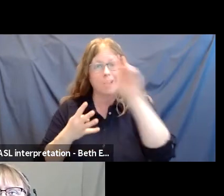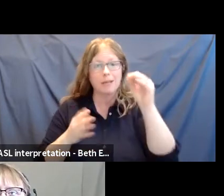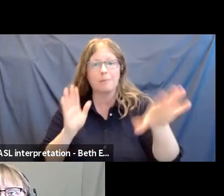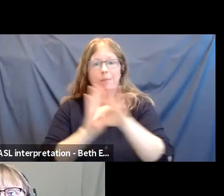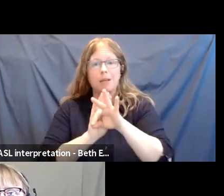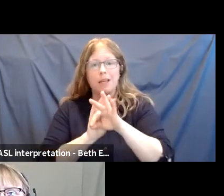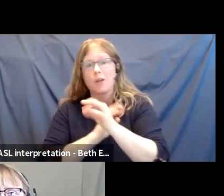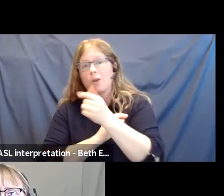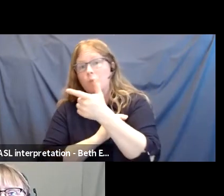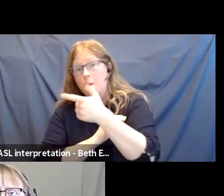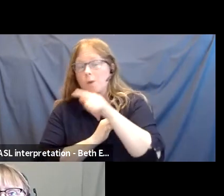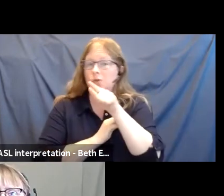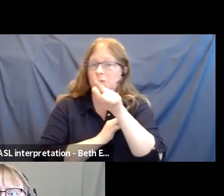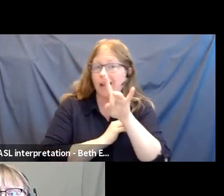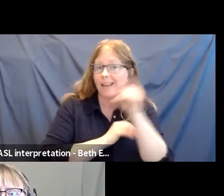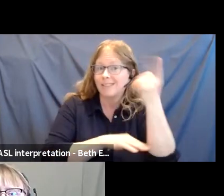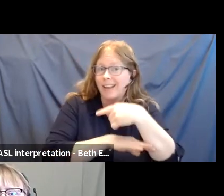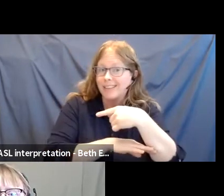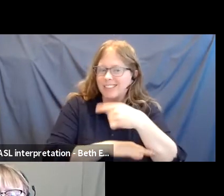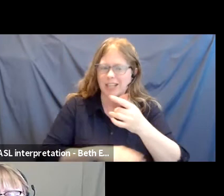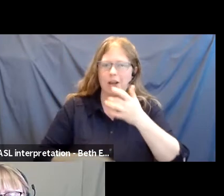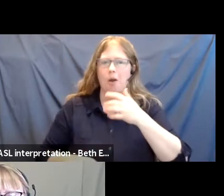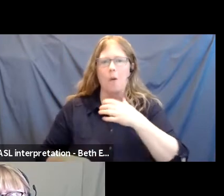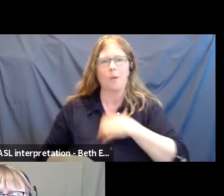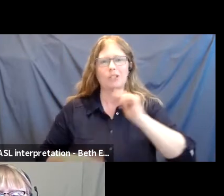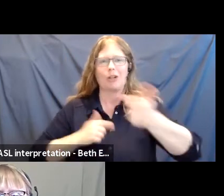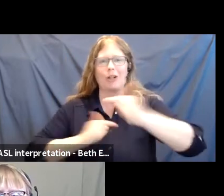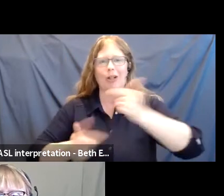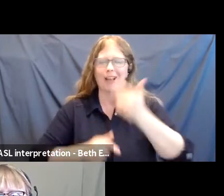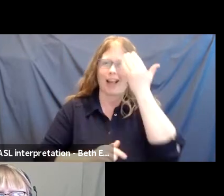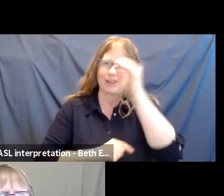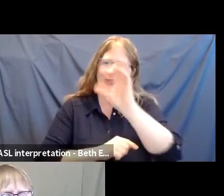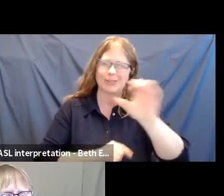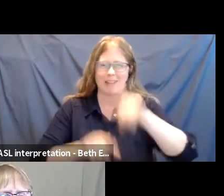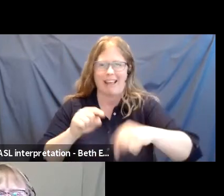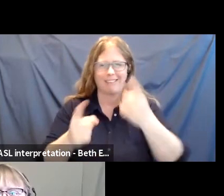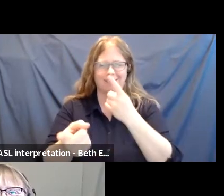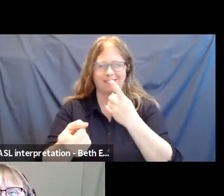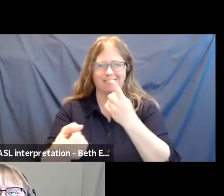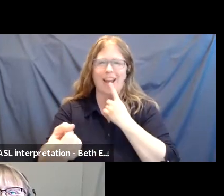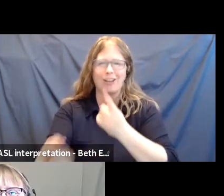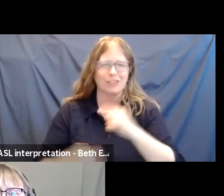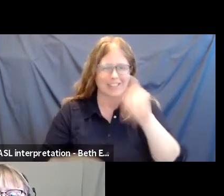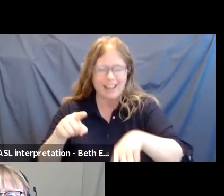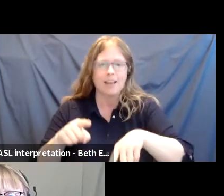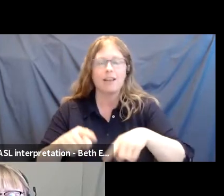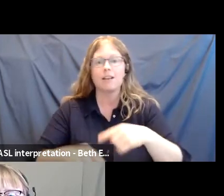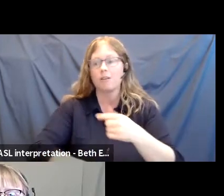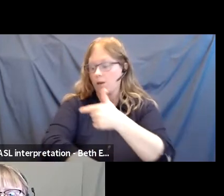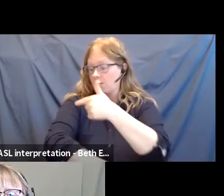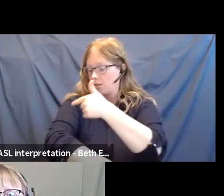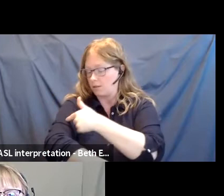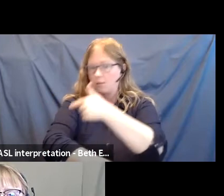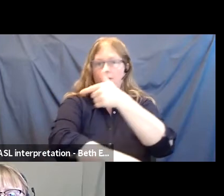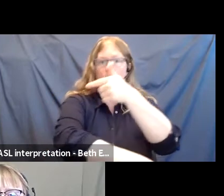Anyone? Anyone? This could be the interactive component that we pretend to have, even though it's a Zoom call that we can't actually have. It's so they can conduct the trial faster.